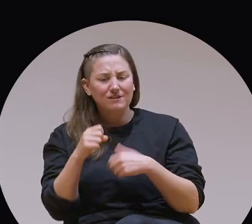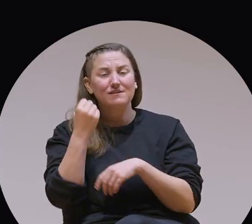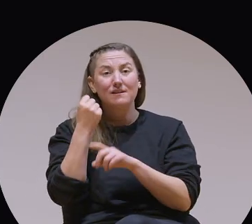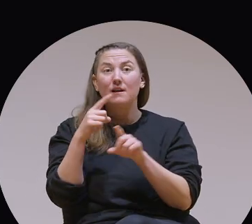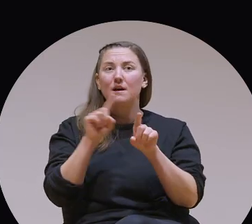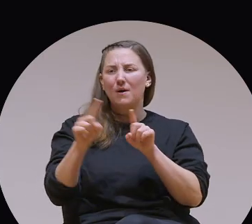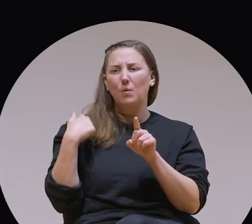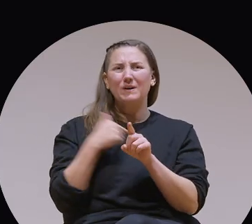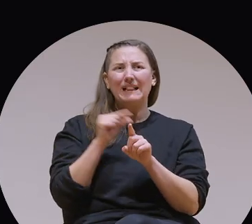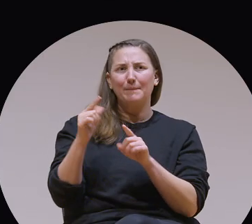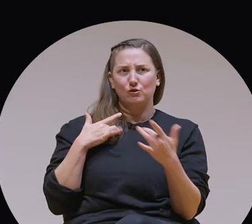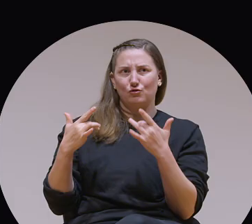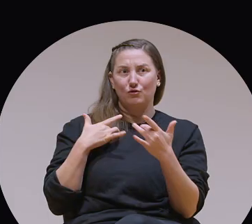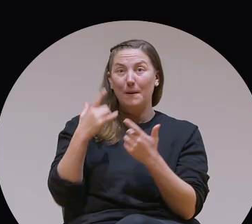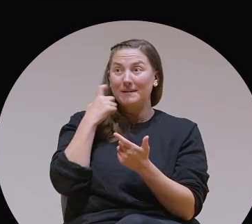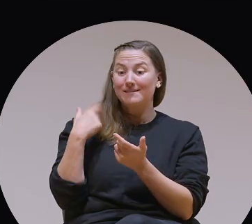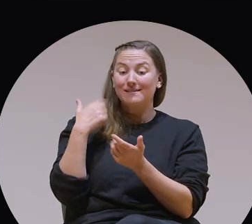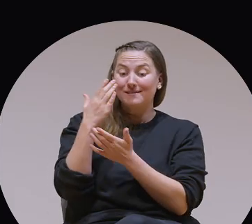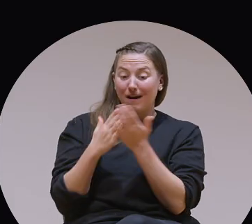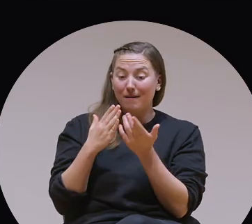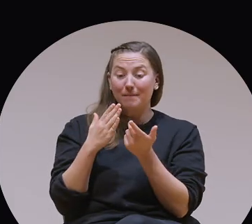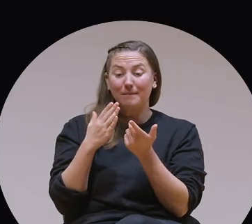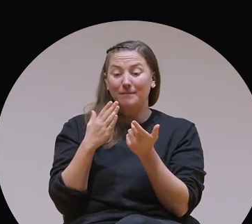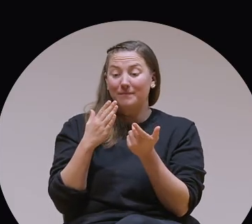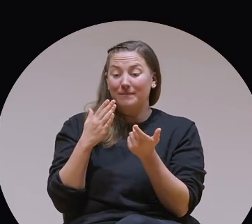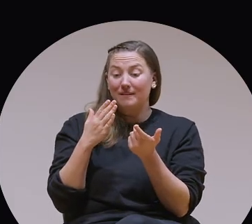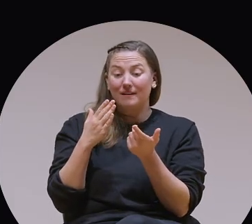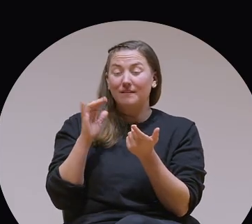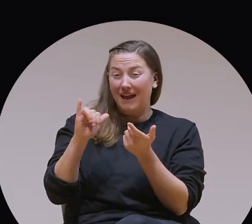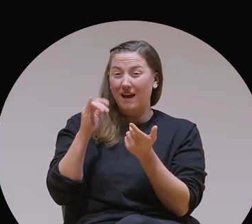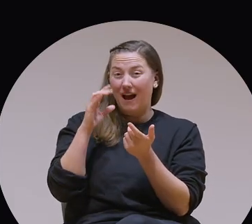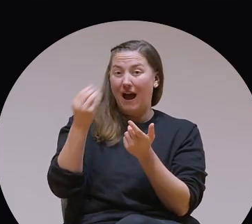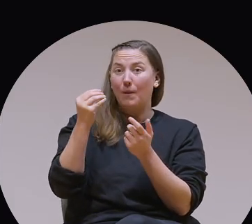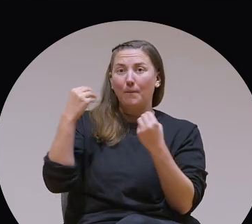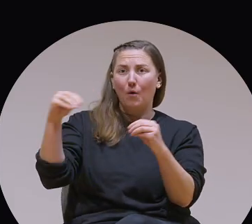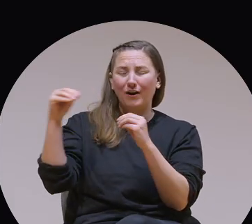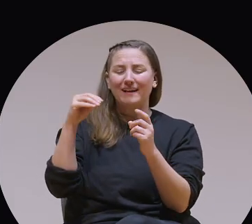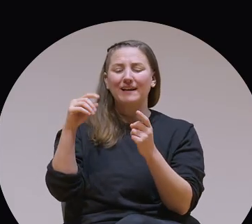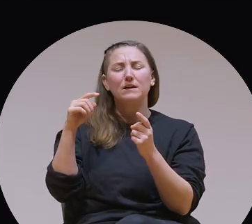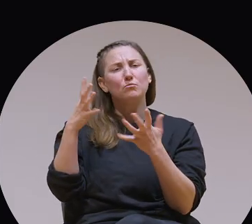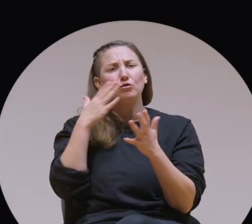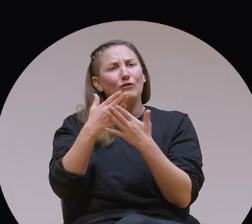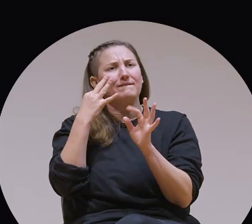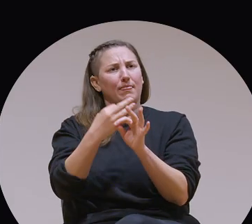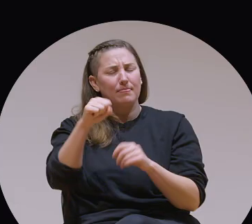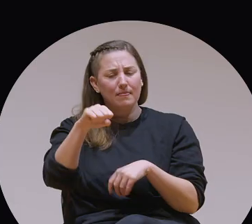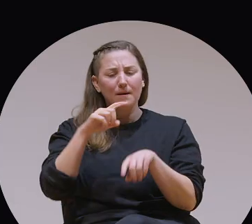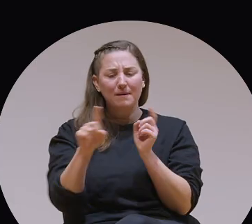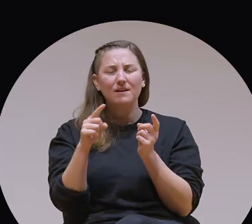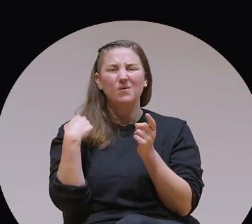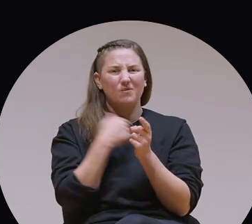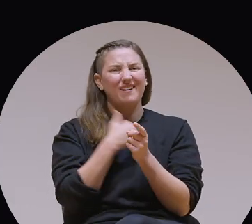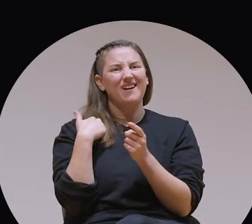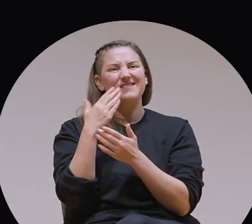we were concerned because some of the collection that he'd acquired on the market, and he was completely in good faith, had